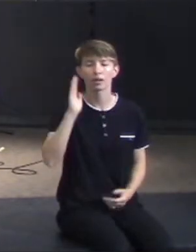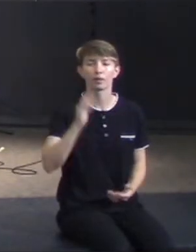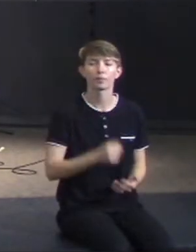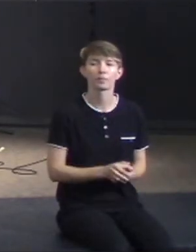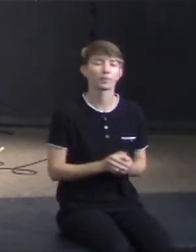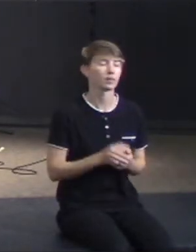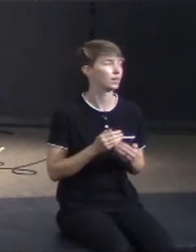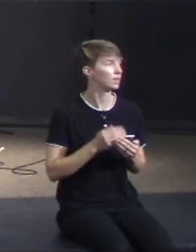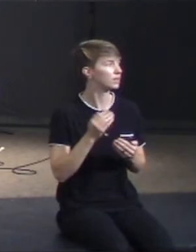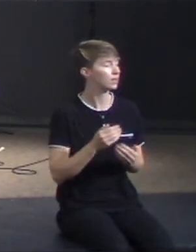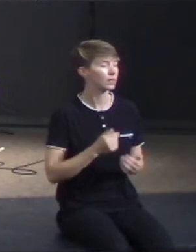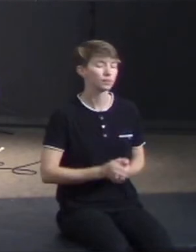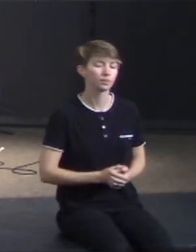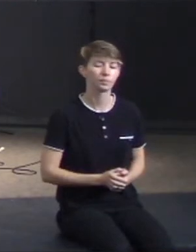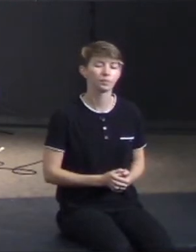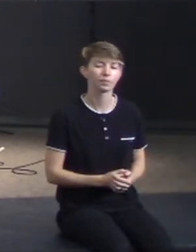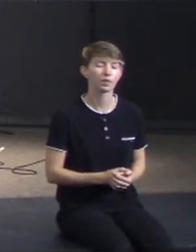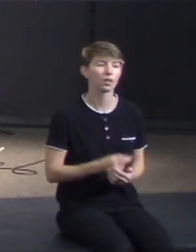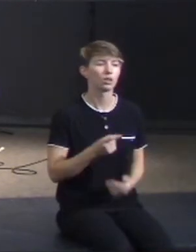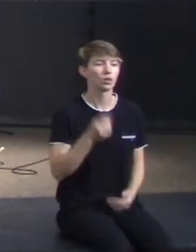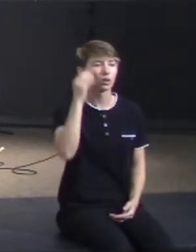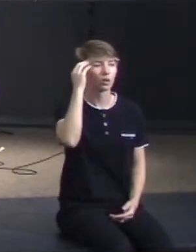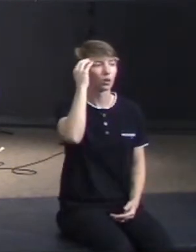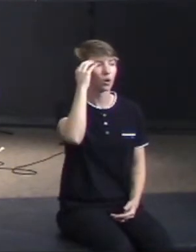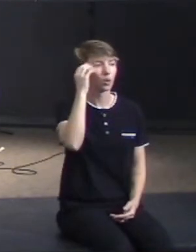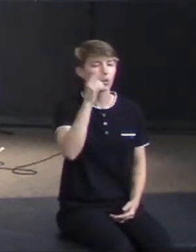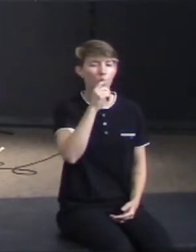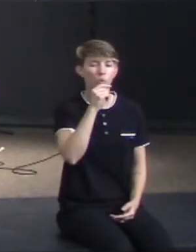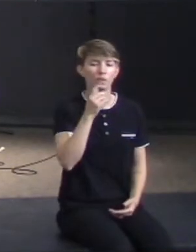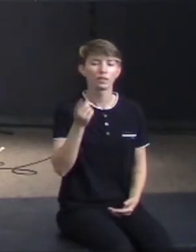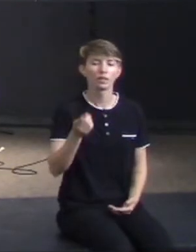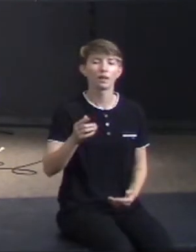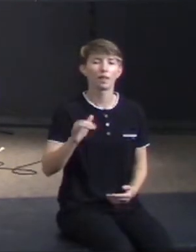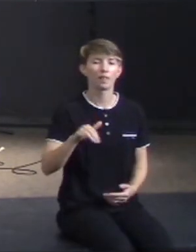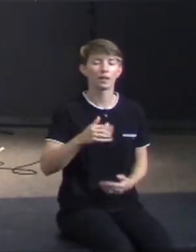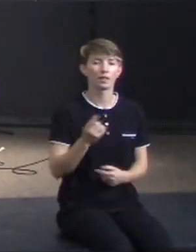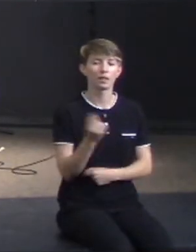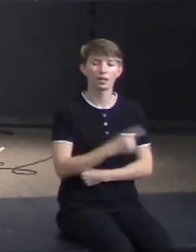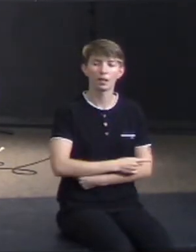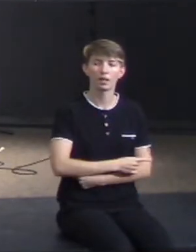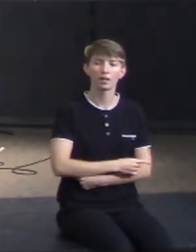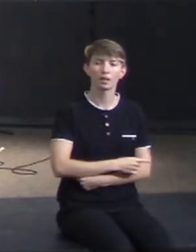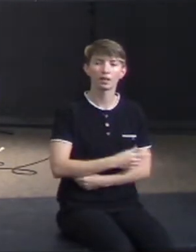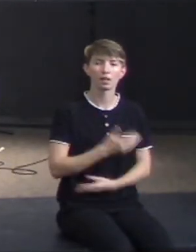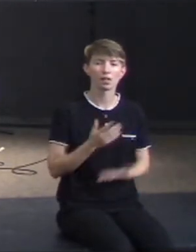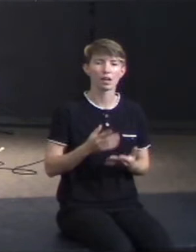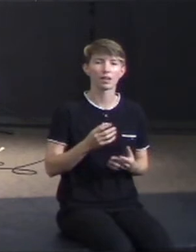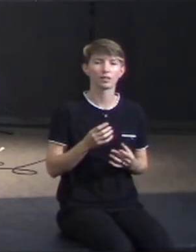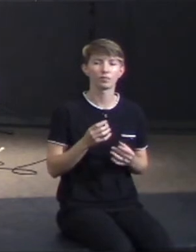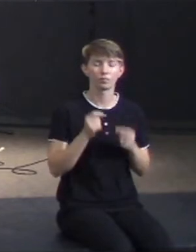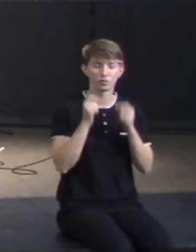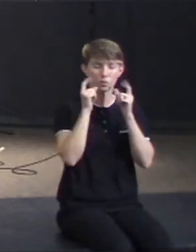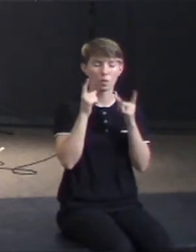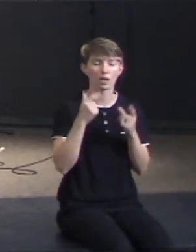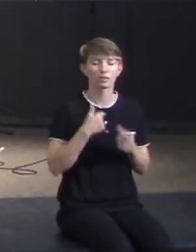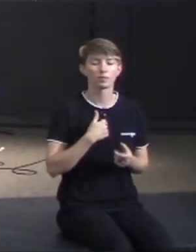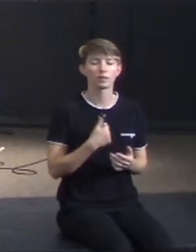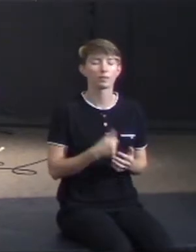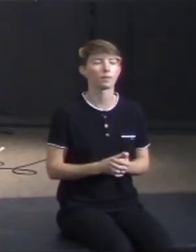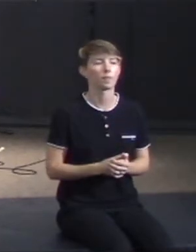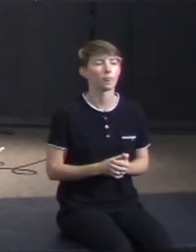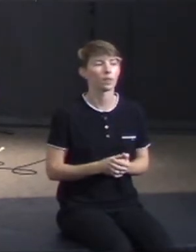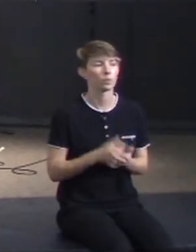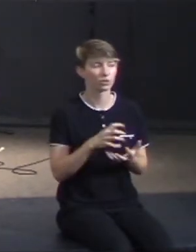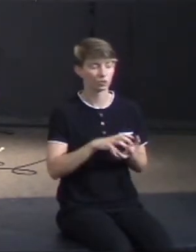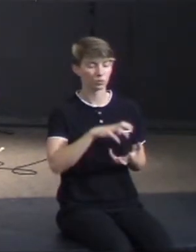You know who are there? Who was there that day with John that kind of surprised me, though? Is the rich. Did you catch